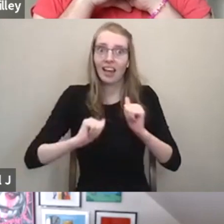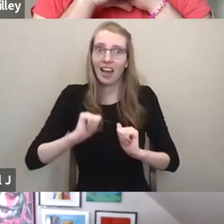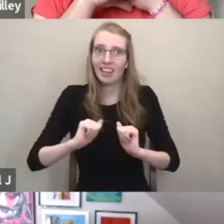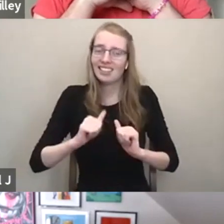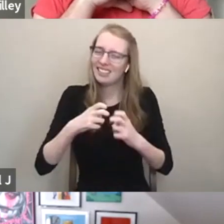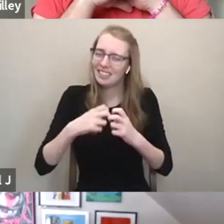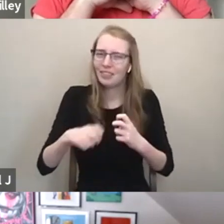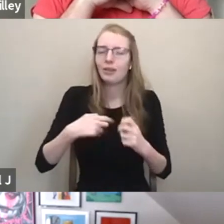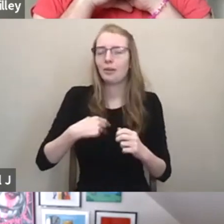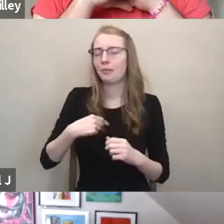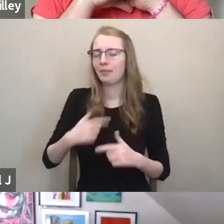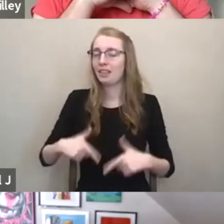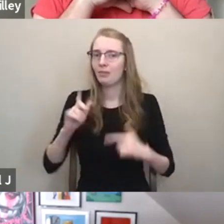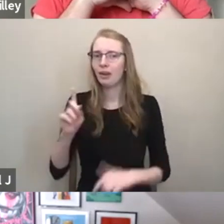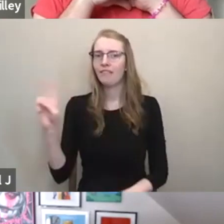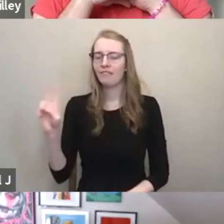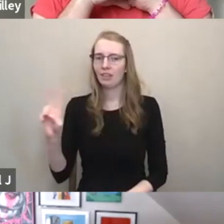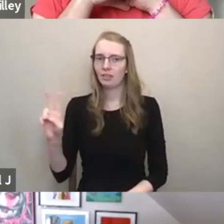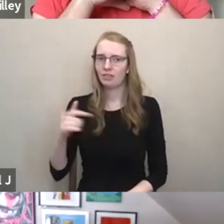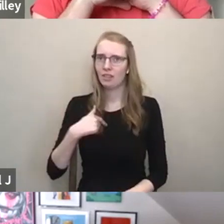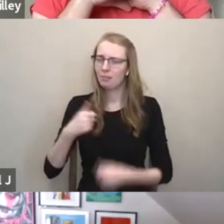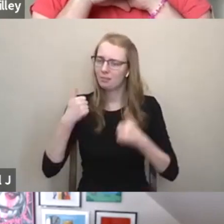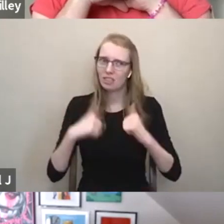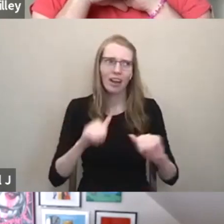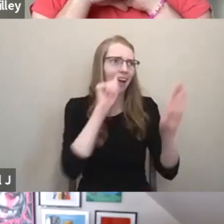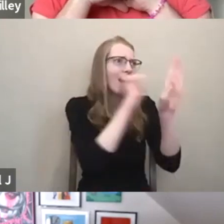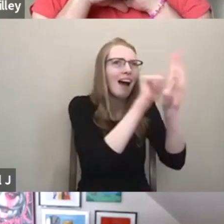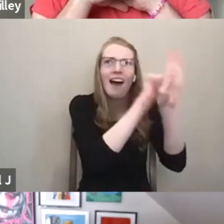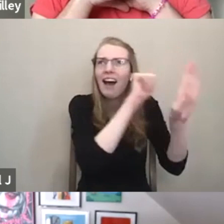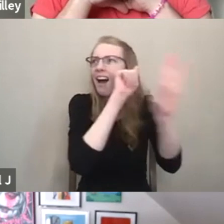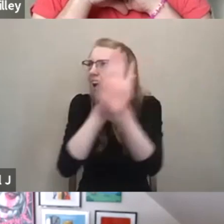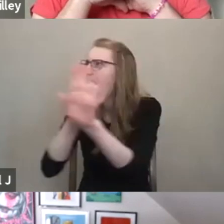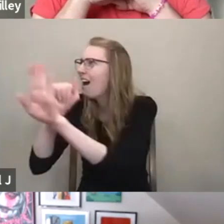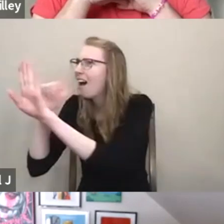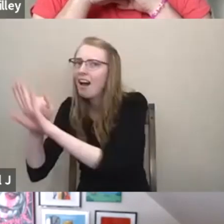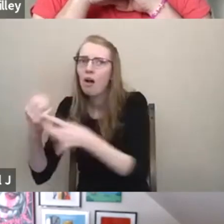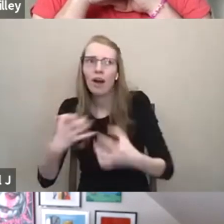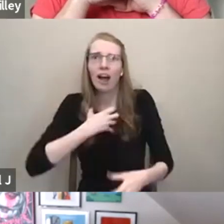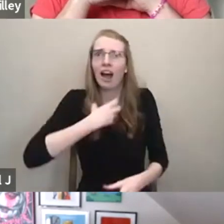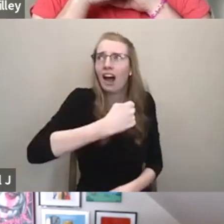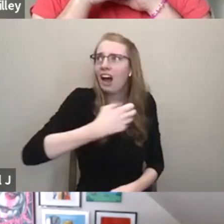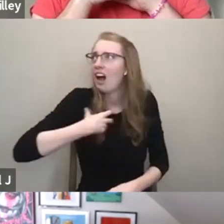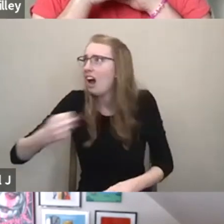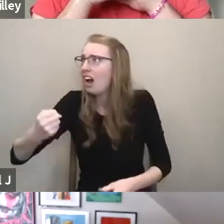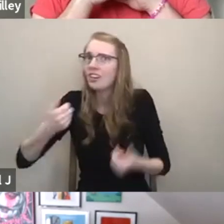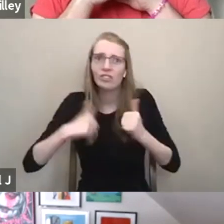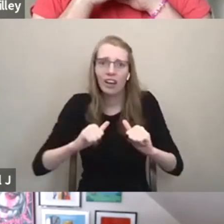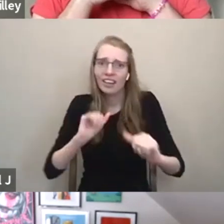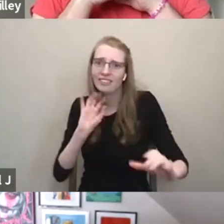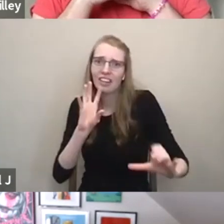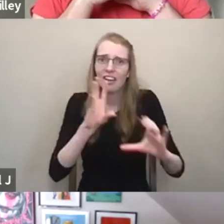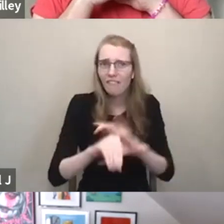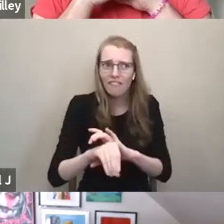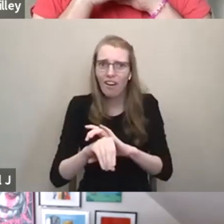pavement, knocking on doors, trying everything that was within my power to get myself seen and to get in the room